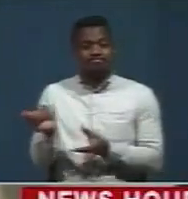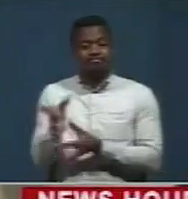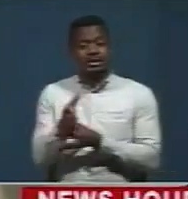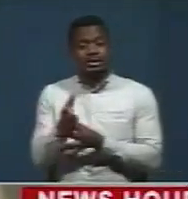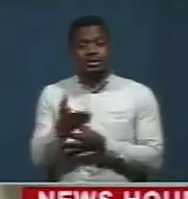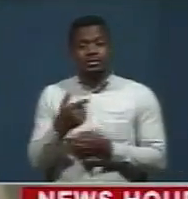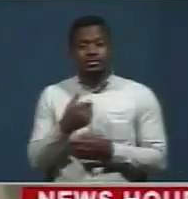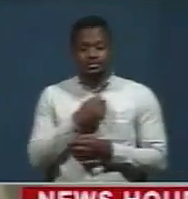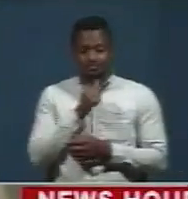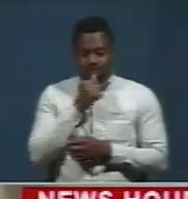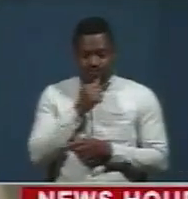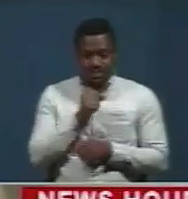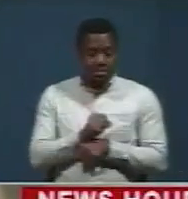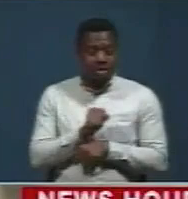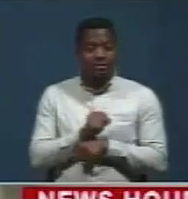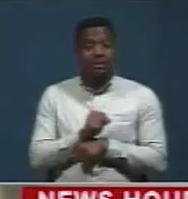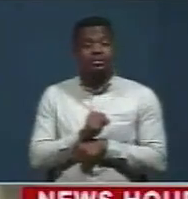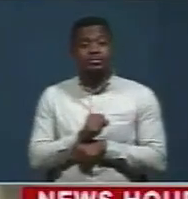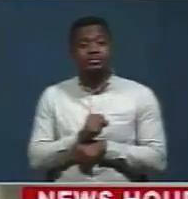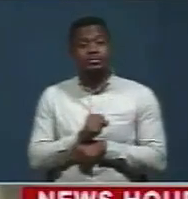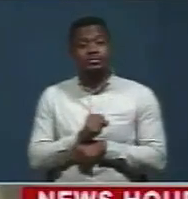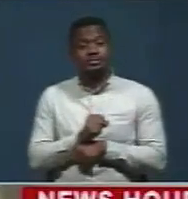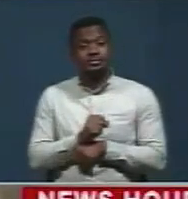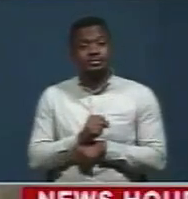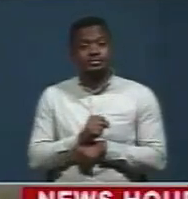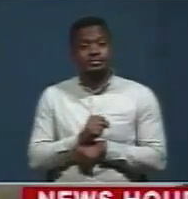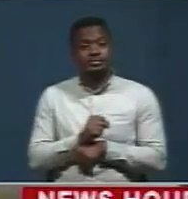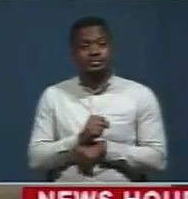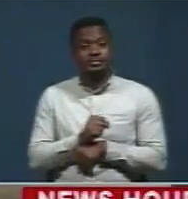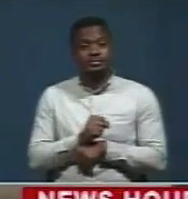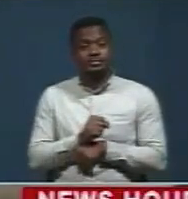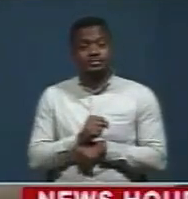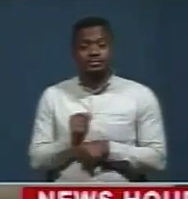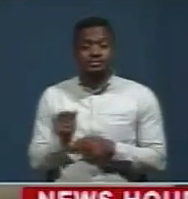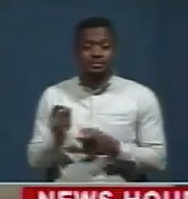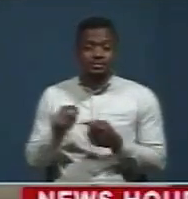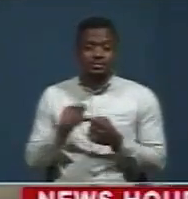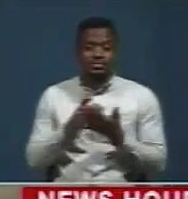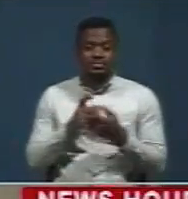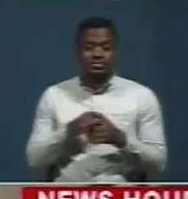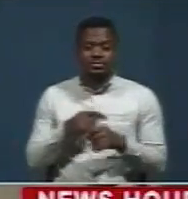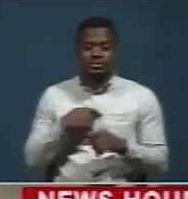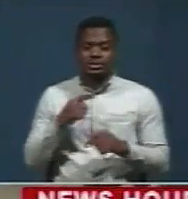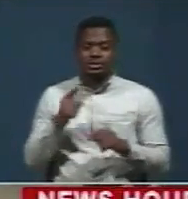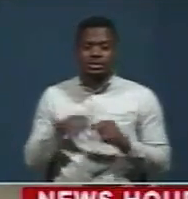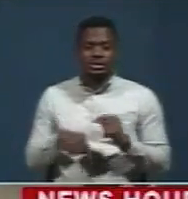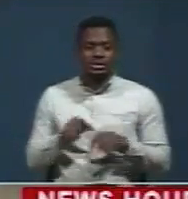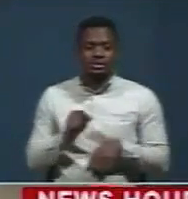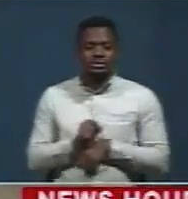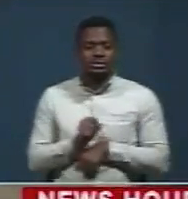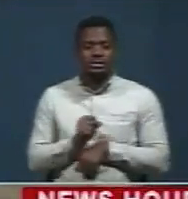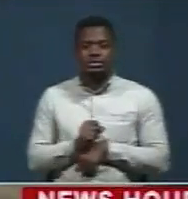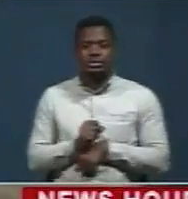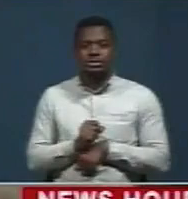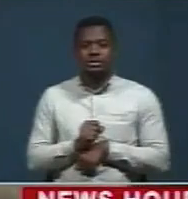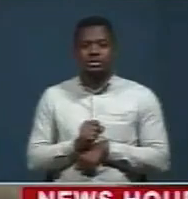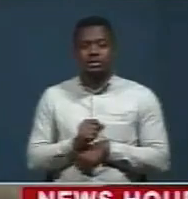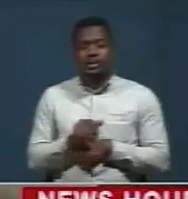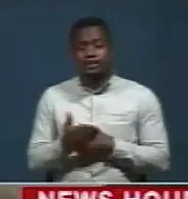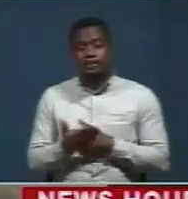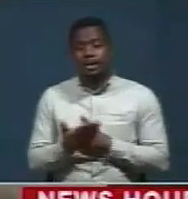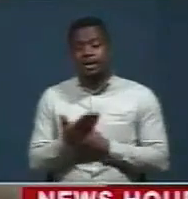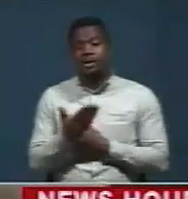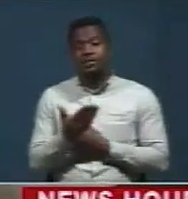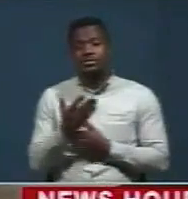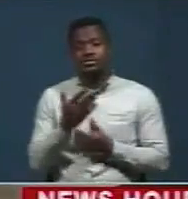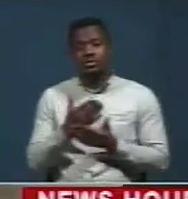Eddie, I'm the way age ma, not me the age ma. Me the age ma bedroom baby, I feel I mean to me. Adetia, you